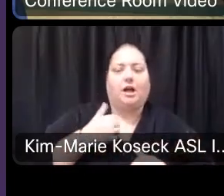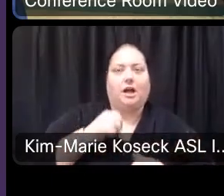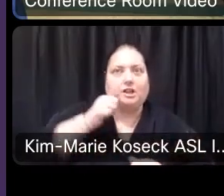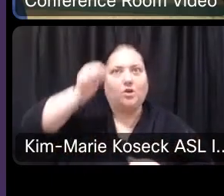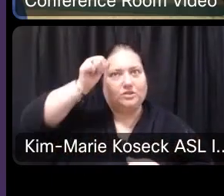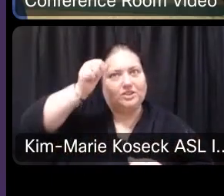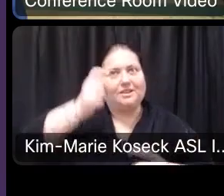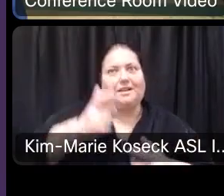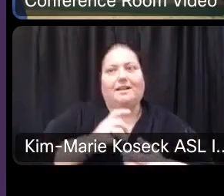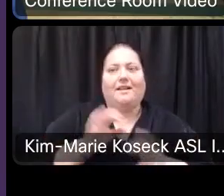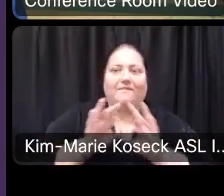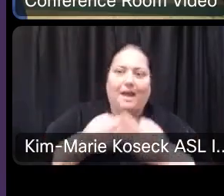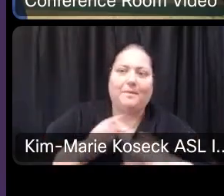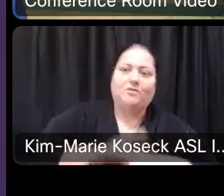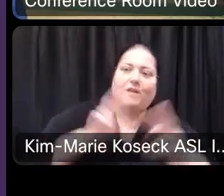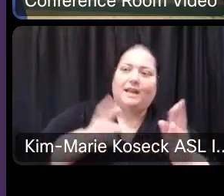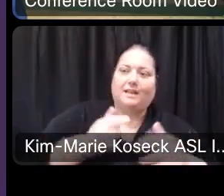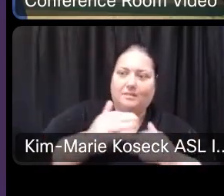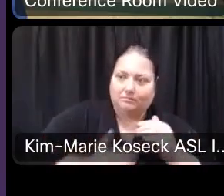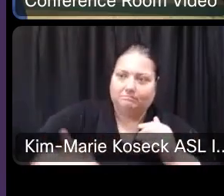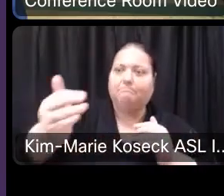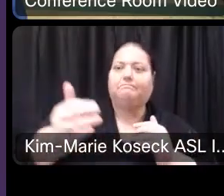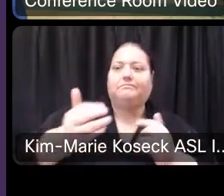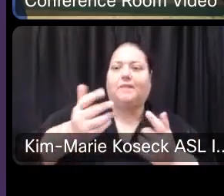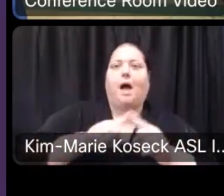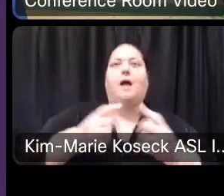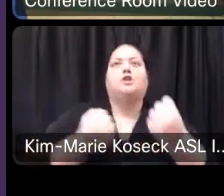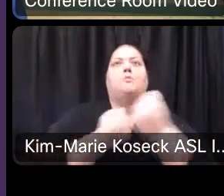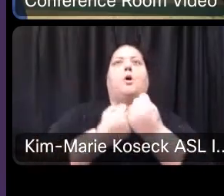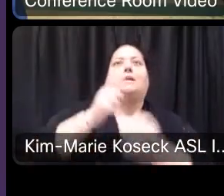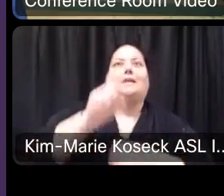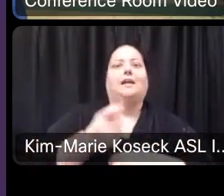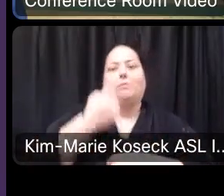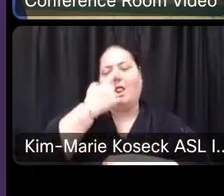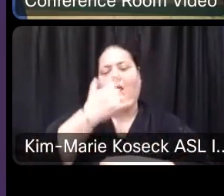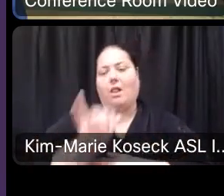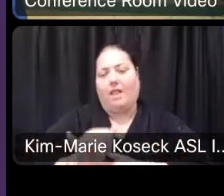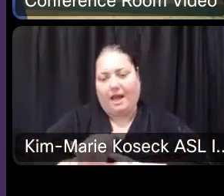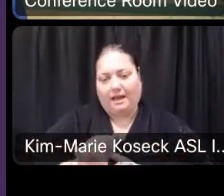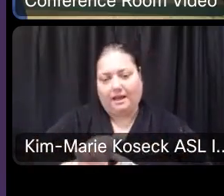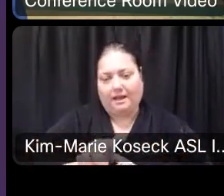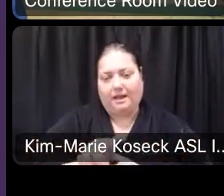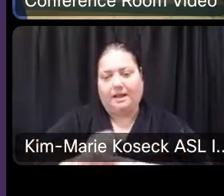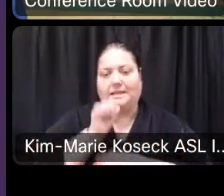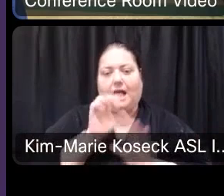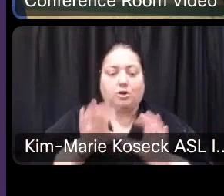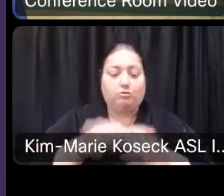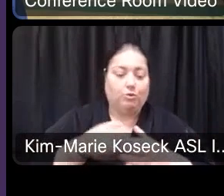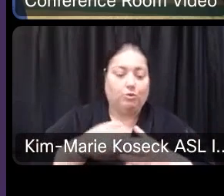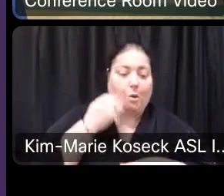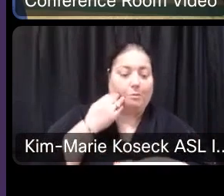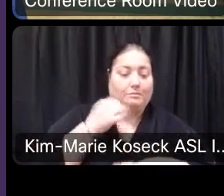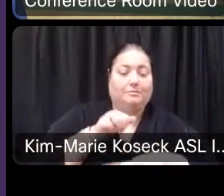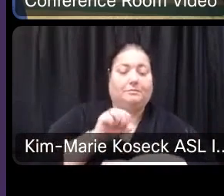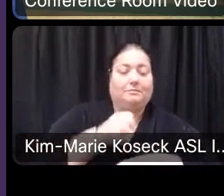their family is ready for them to move on, but what sort of supports do they need? What does that look like? That's not, a group home setting. Where can that